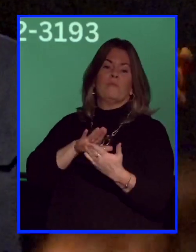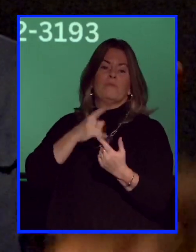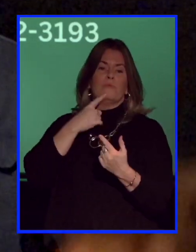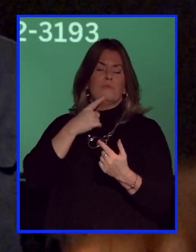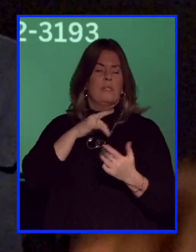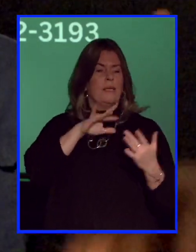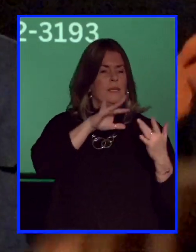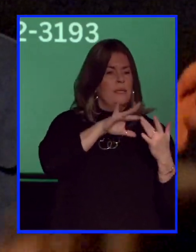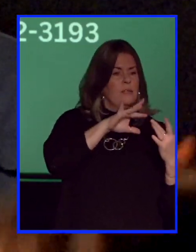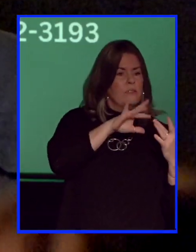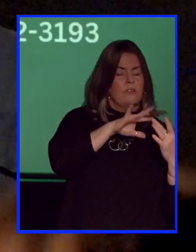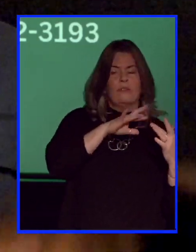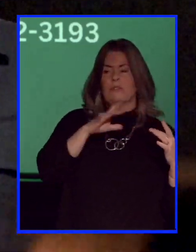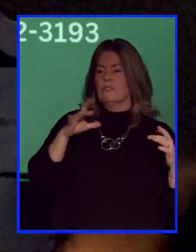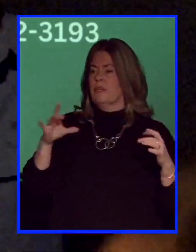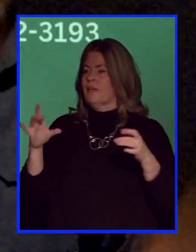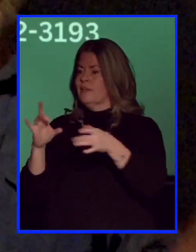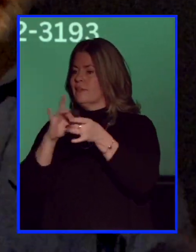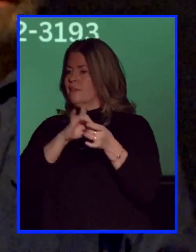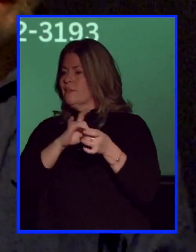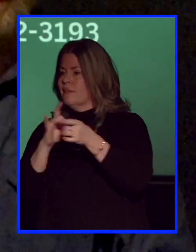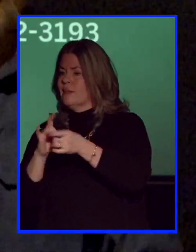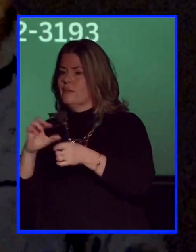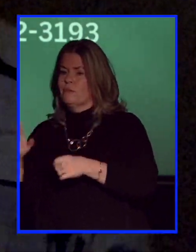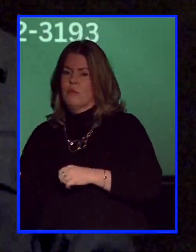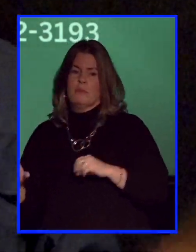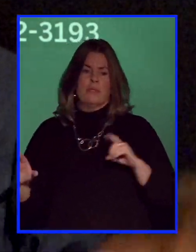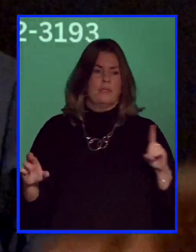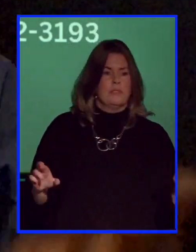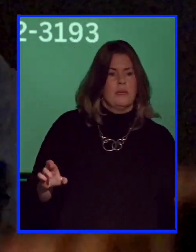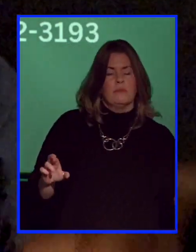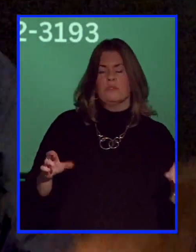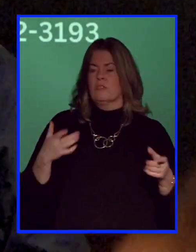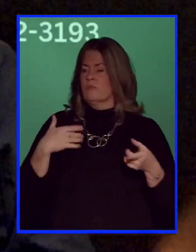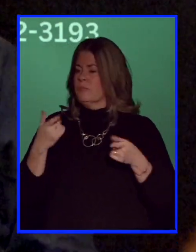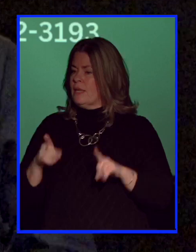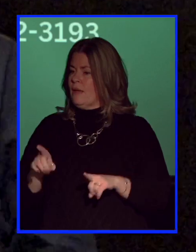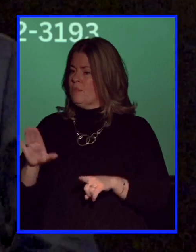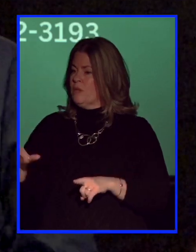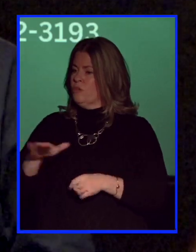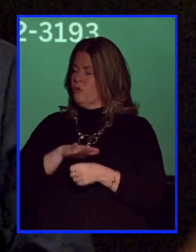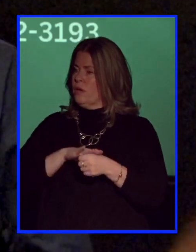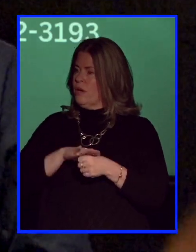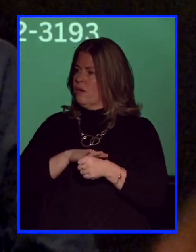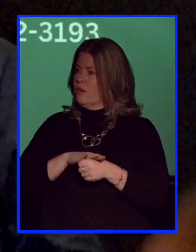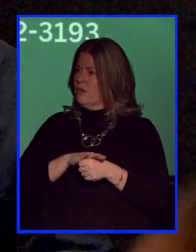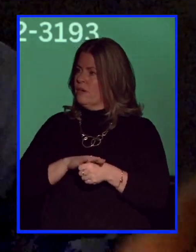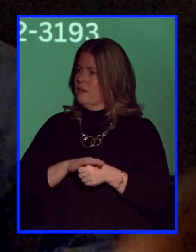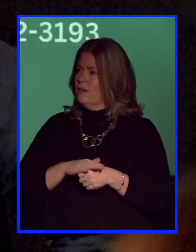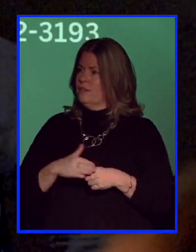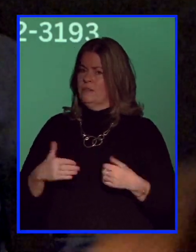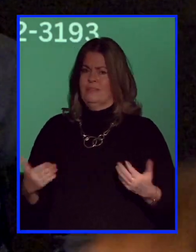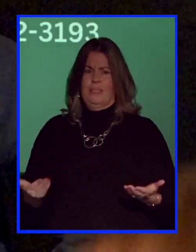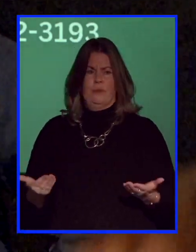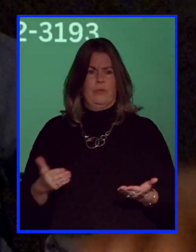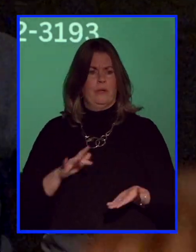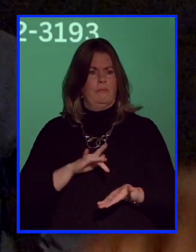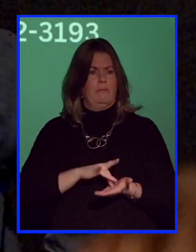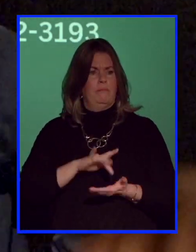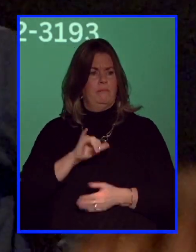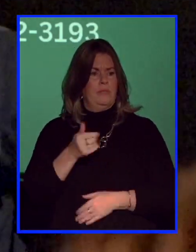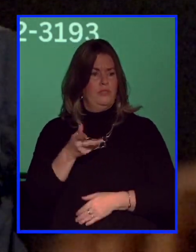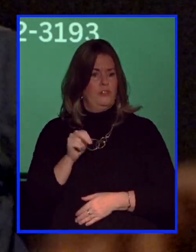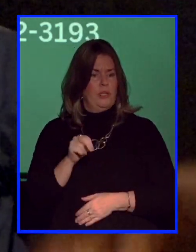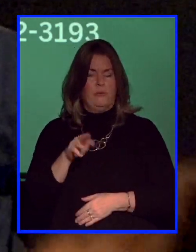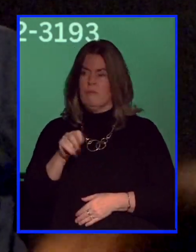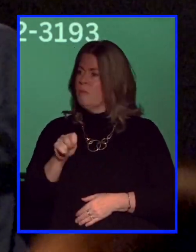and reaching to colleagues and hearing what's happening in their district, et cetera. And here we are in mid-January in Vermont,